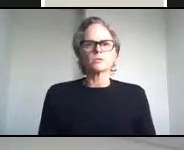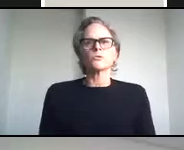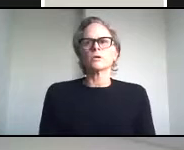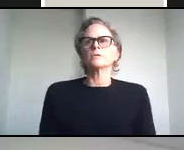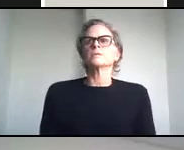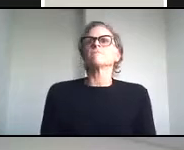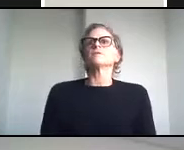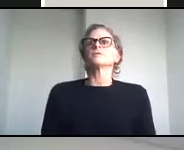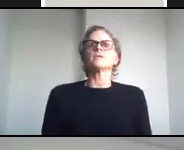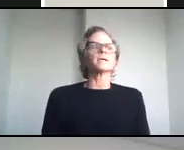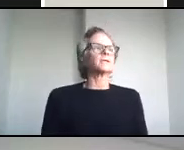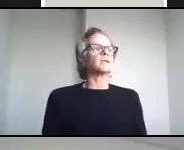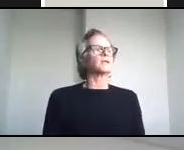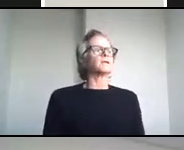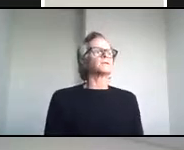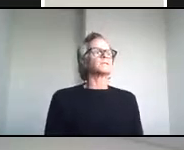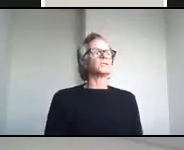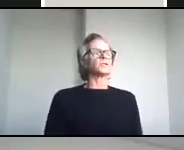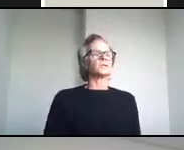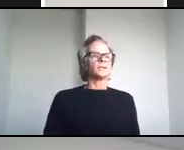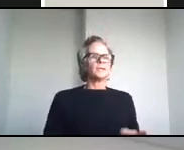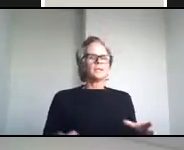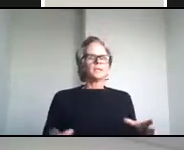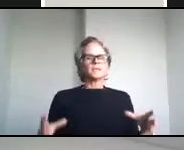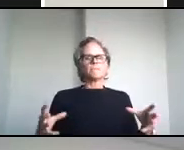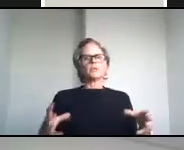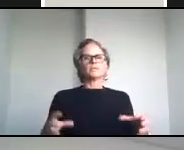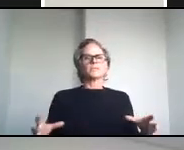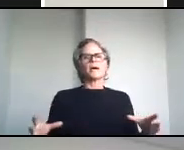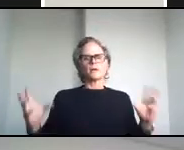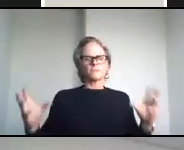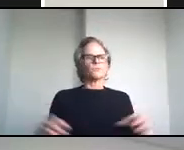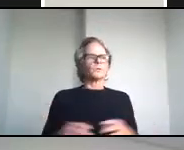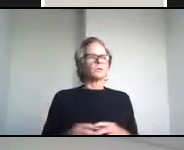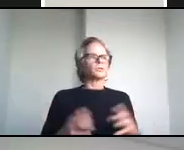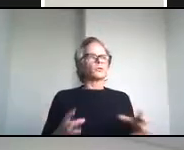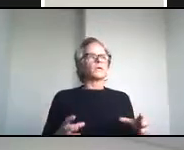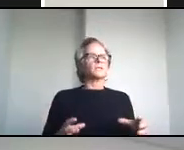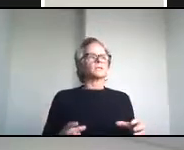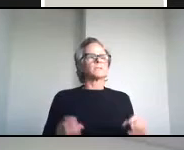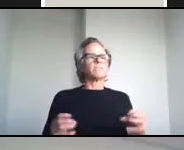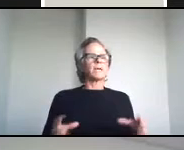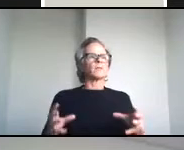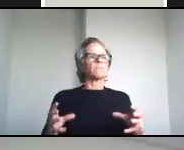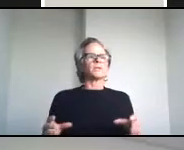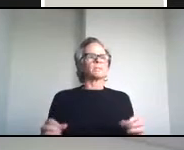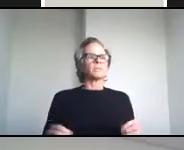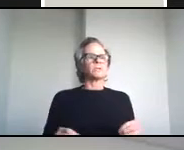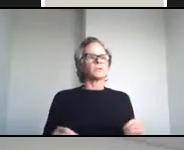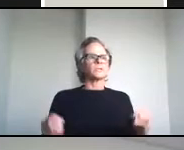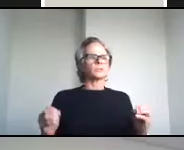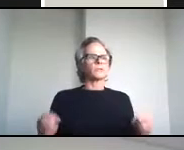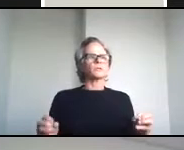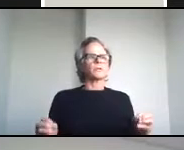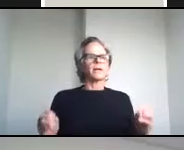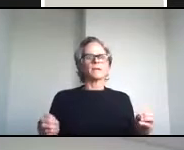architectural historian's definition that I can think of. It essentially is a building style, if you will, that showcases the bare building